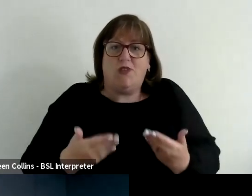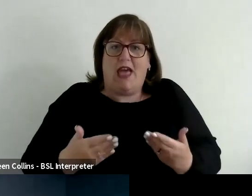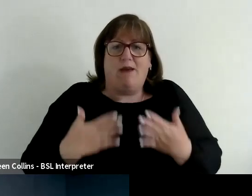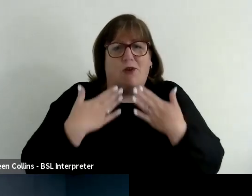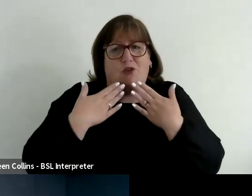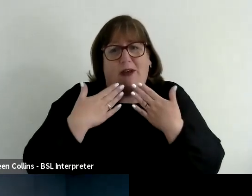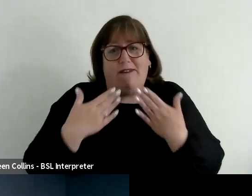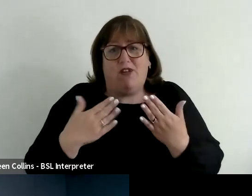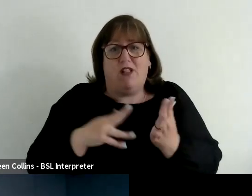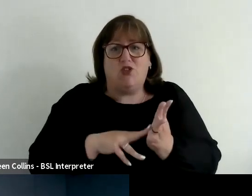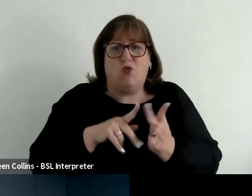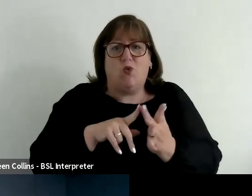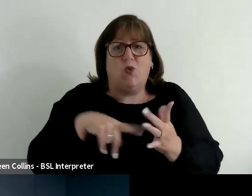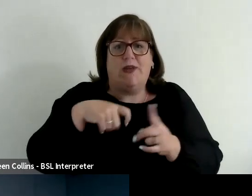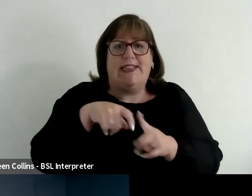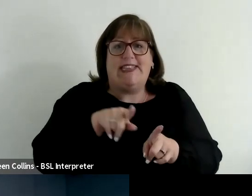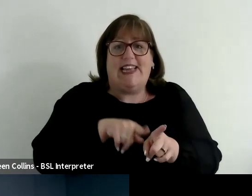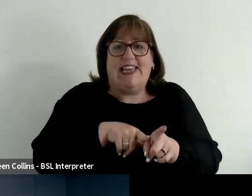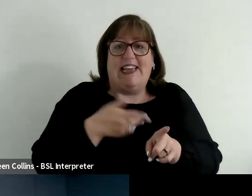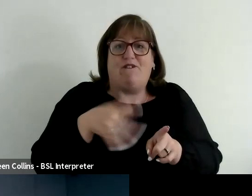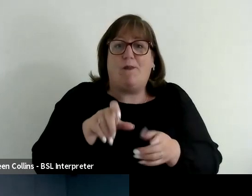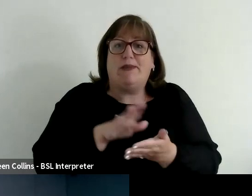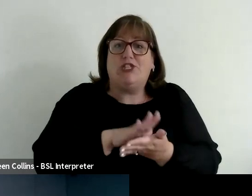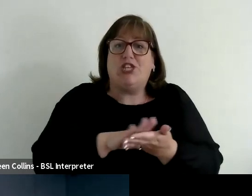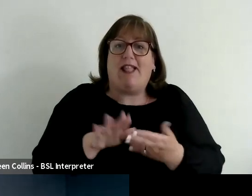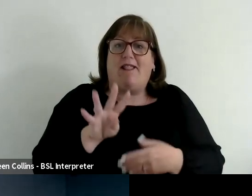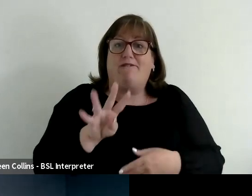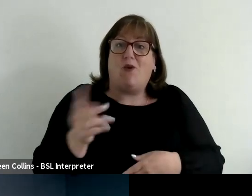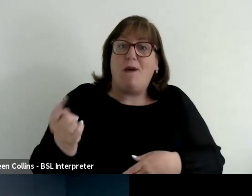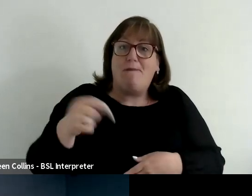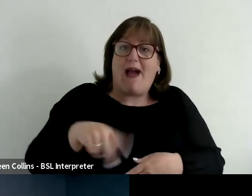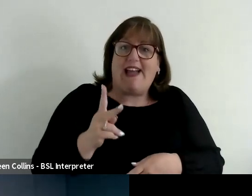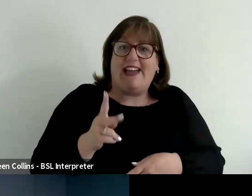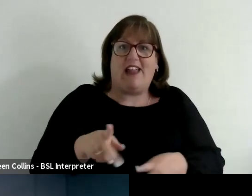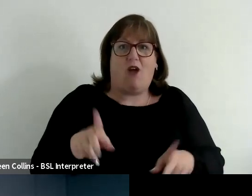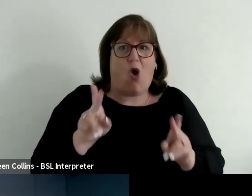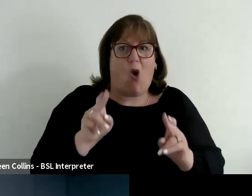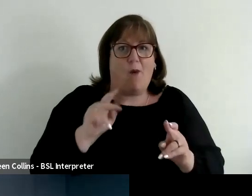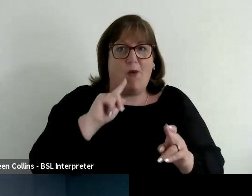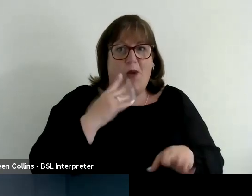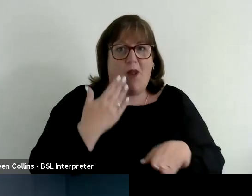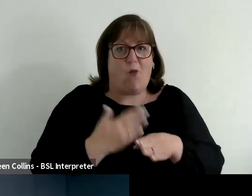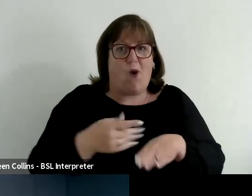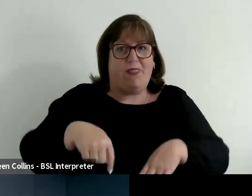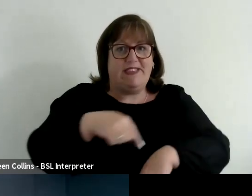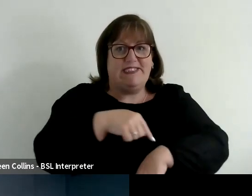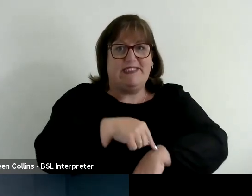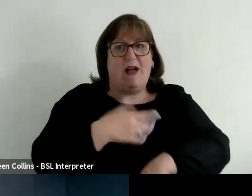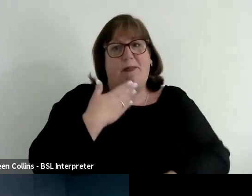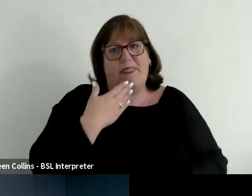come back with us today to do it all over again in the hope that it might work this time. So welcome, Nicky, and thank you for bearing with